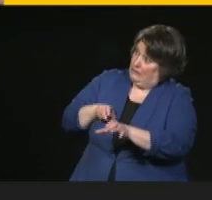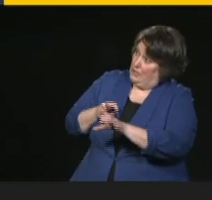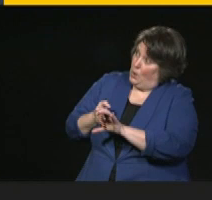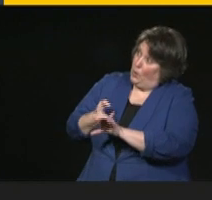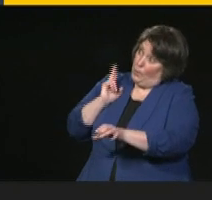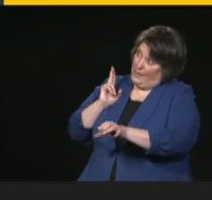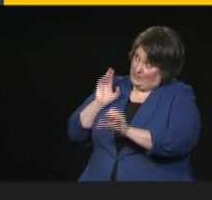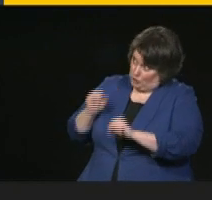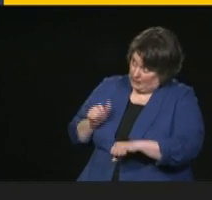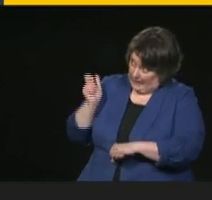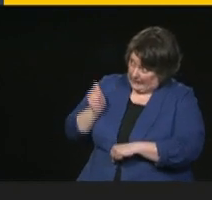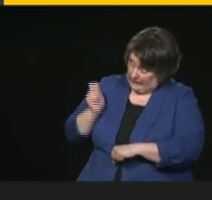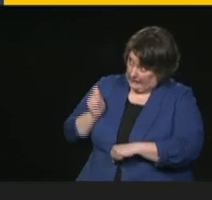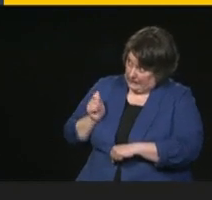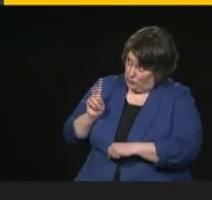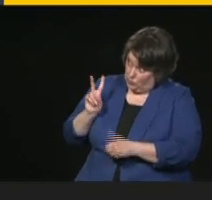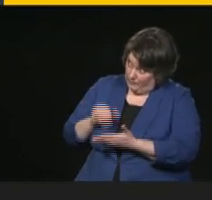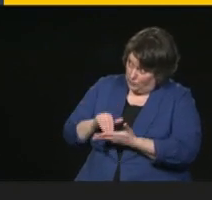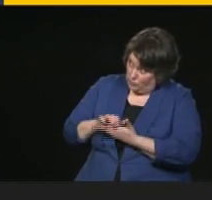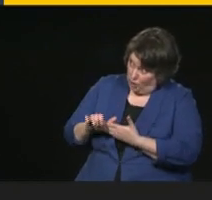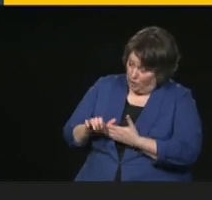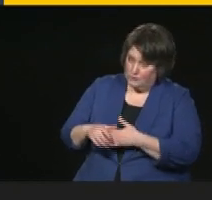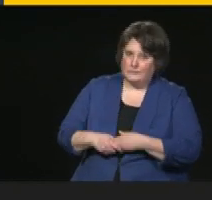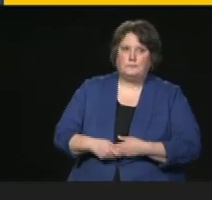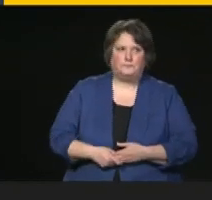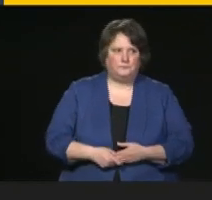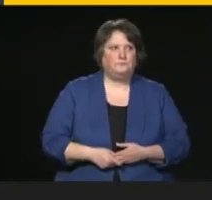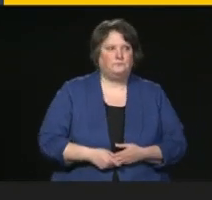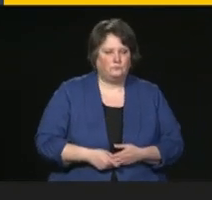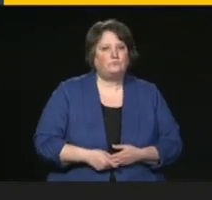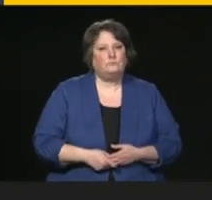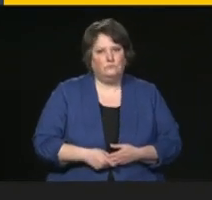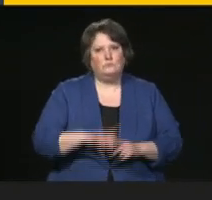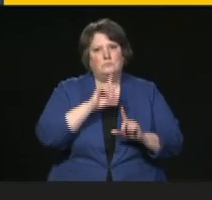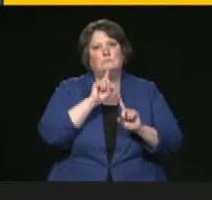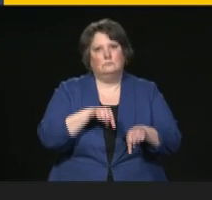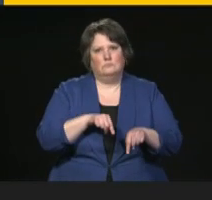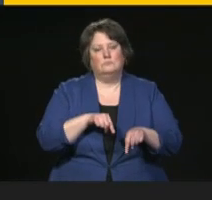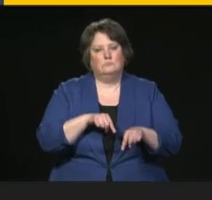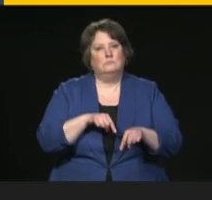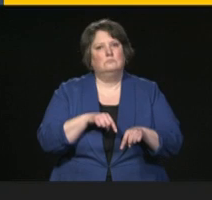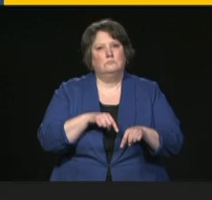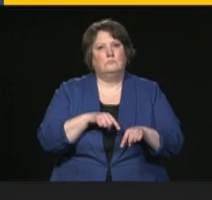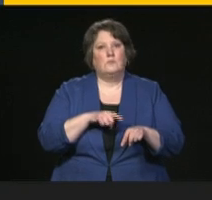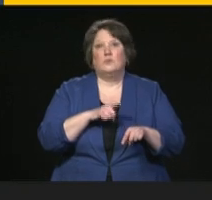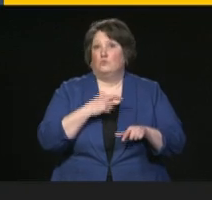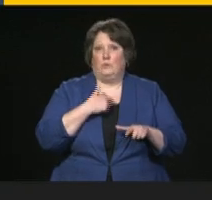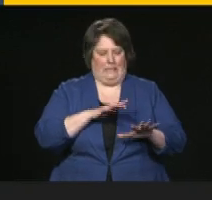we must assure people that if they cannot work,